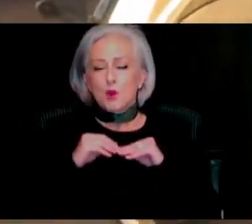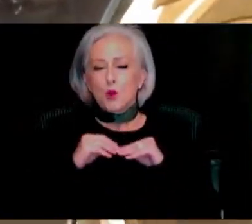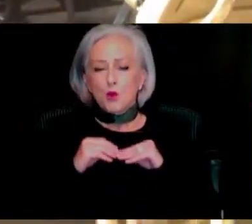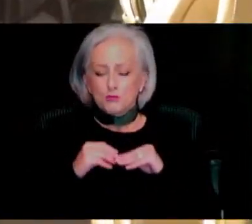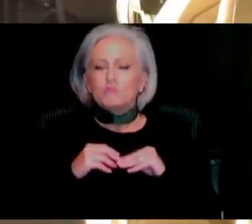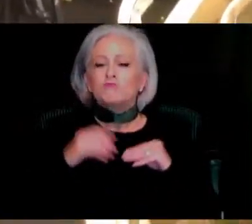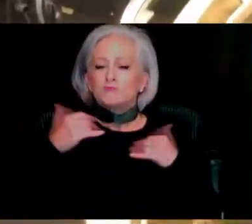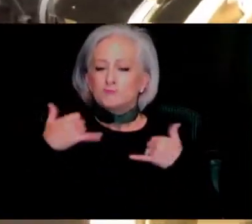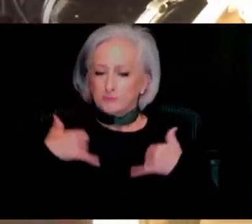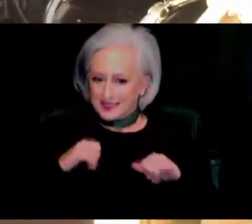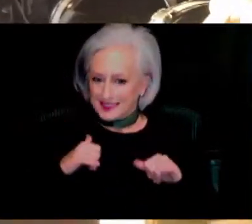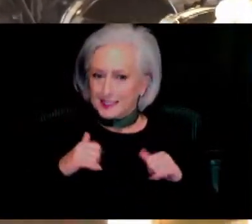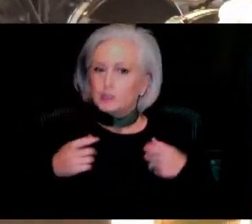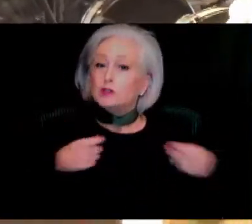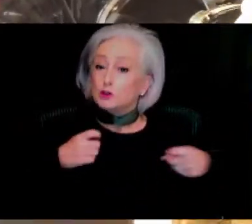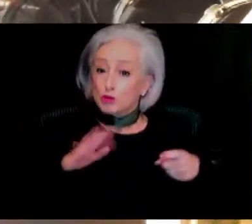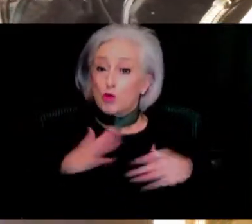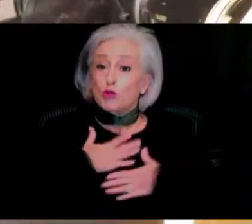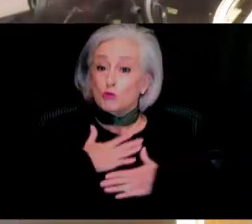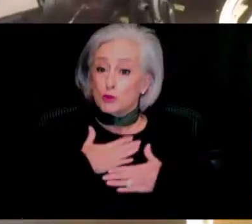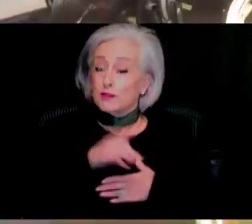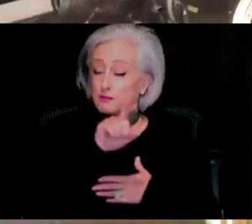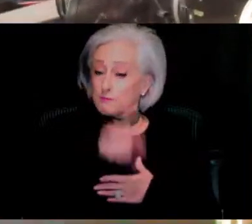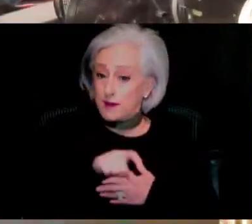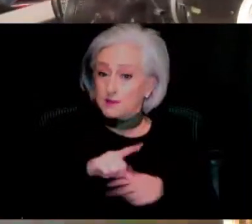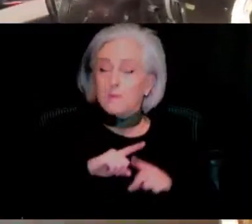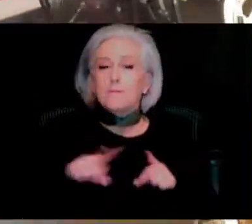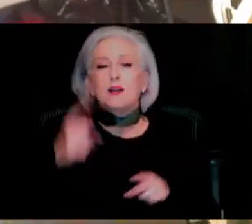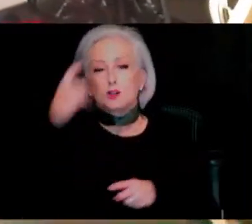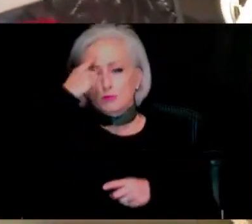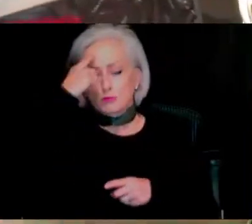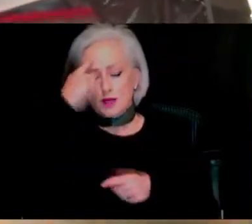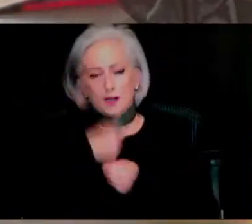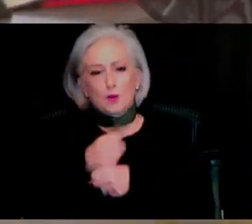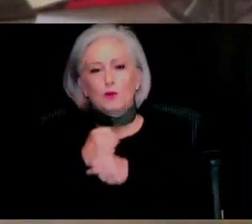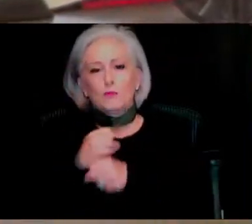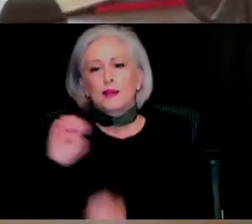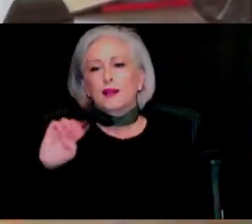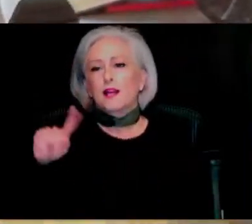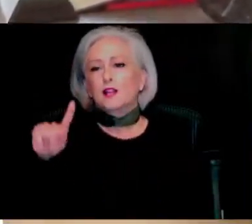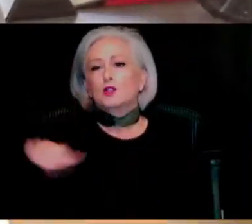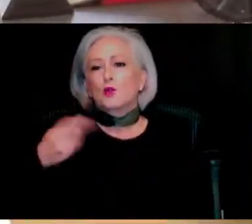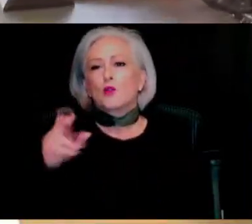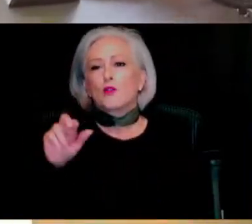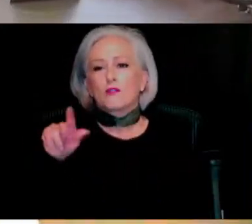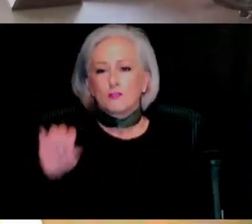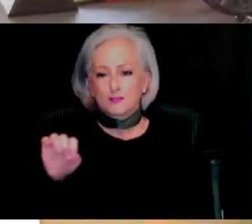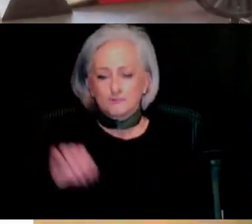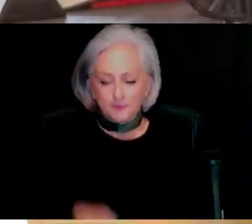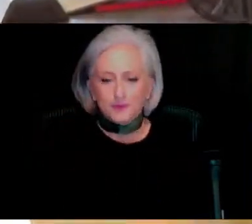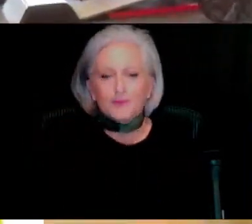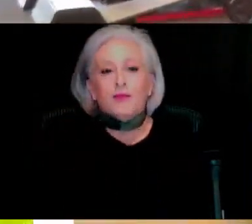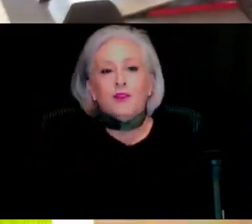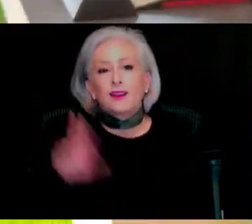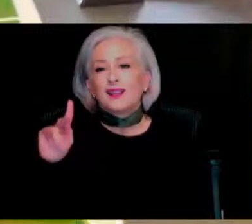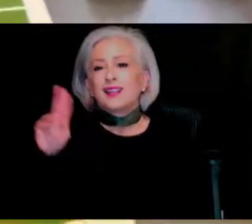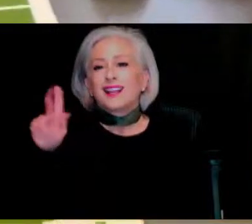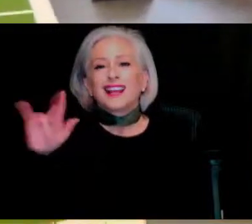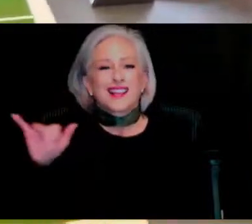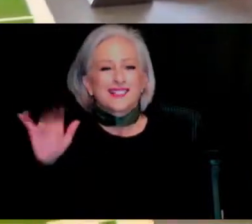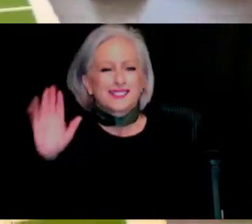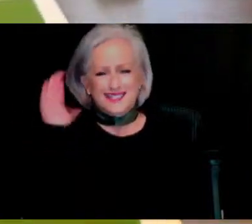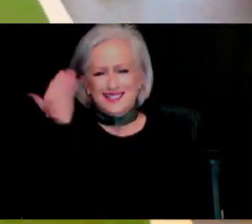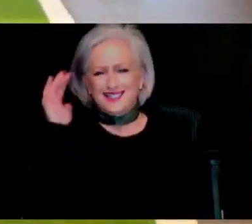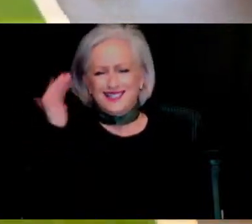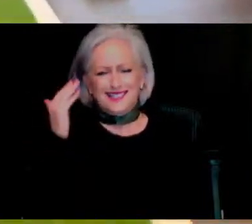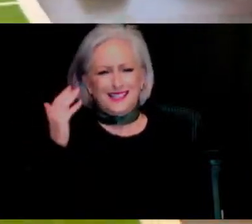breathing, you'll be able to release those endorphins once that workout's over. We see Kelsey's making it look very simple and easy. She's probably not breaking a sweat at all on